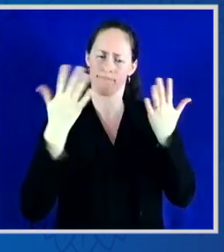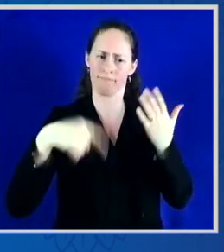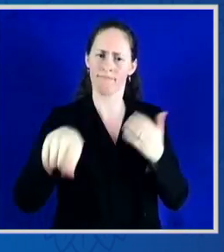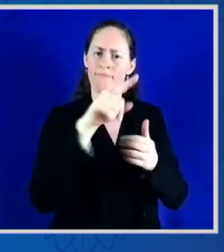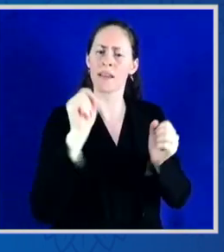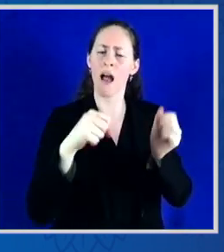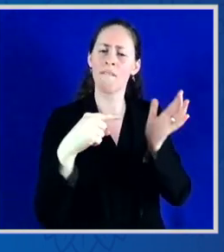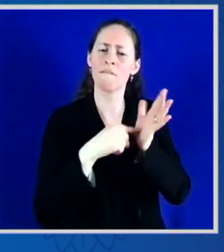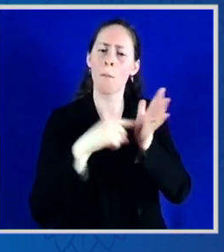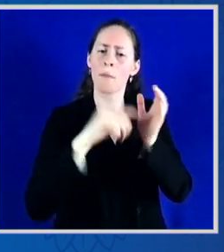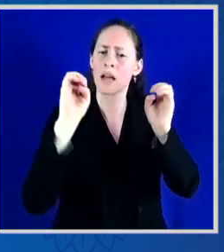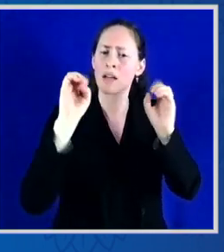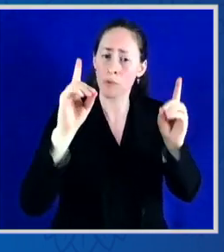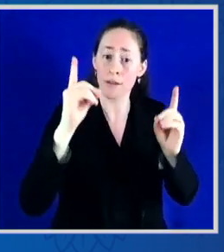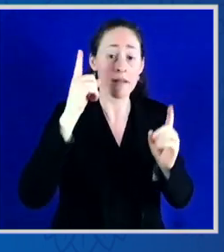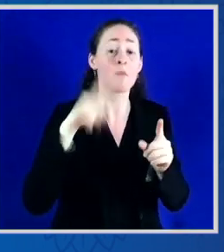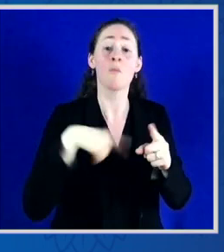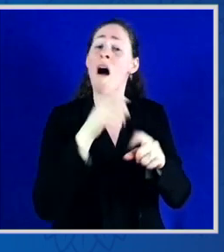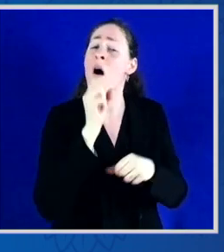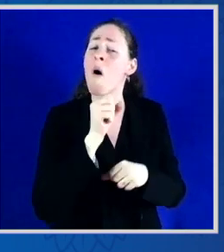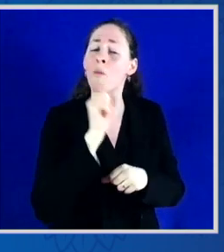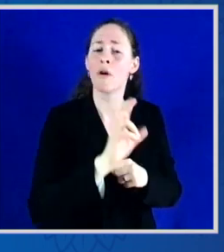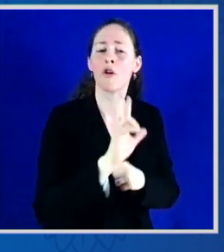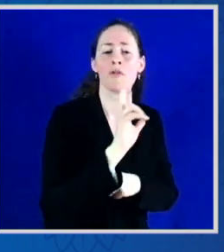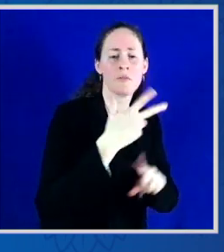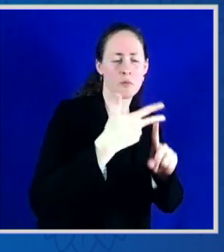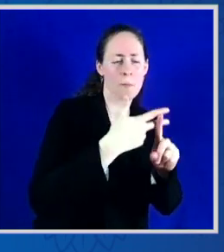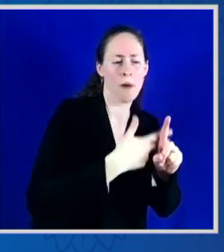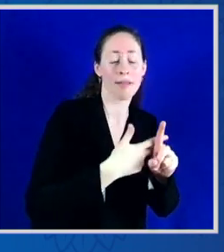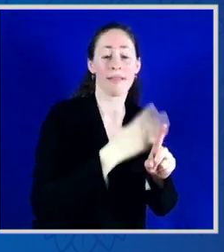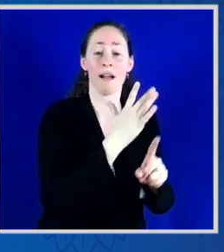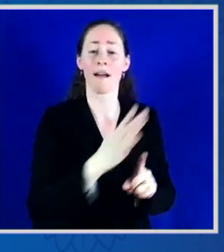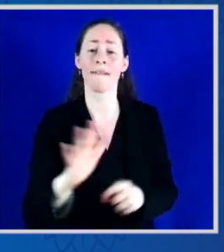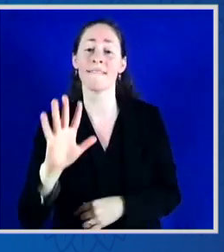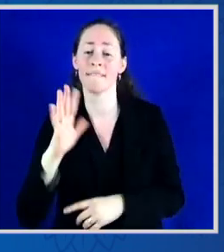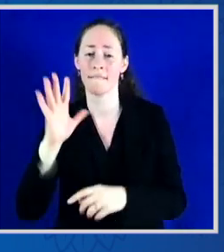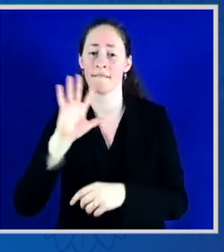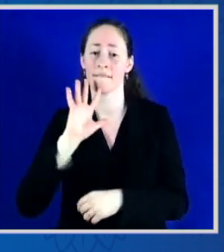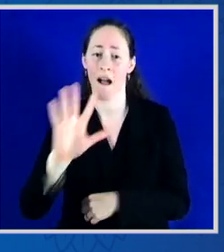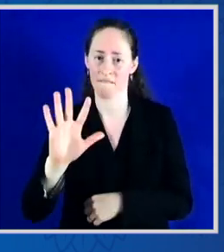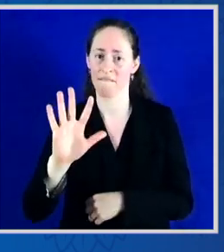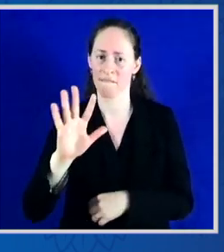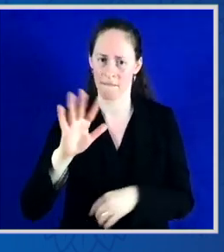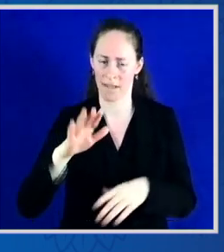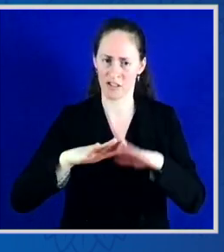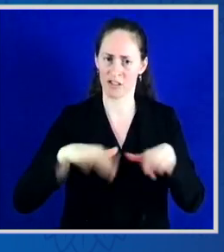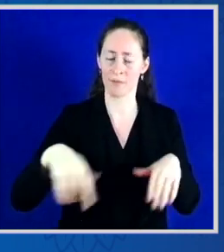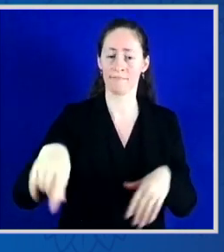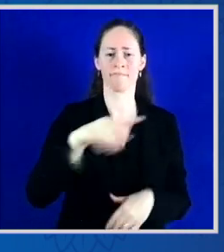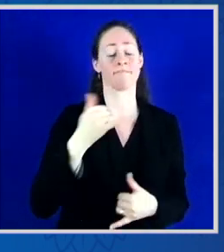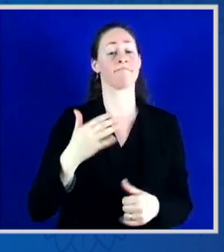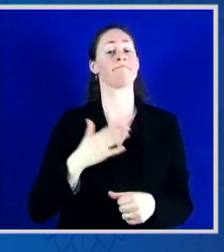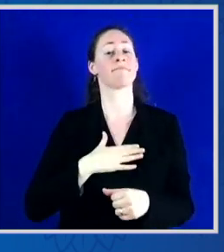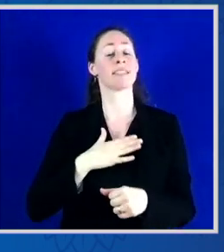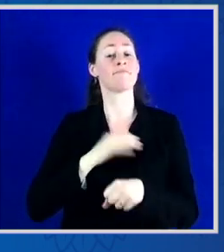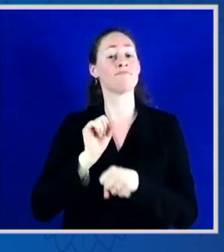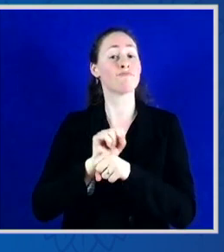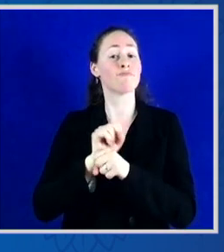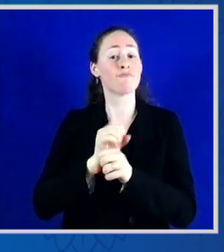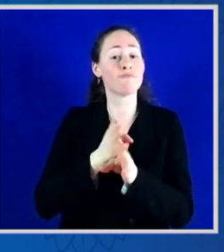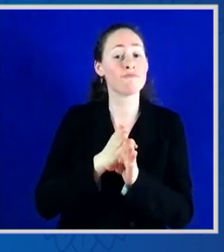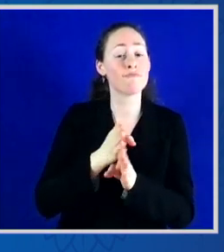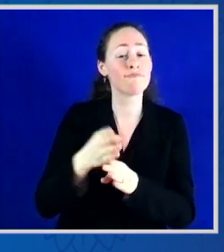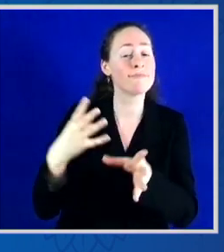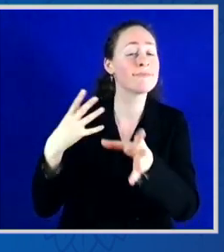years. I began my career in early childhood education convinced that I could have a positive impact in the lives of young